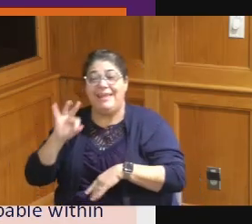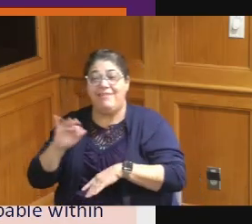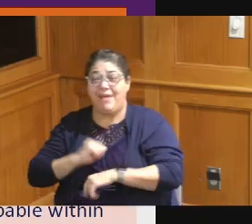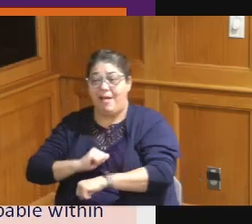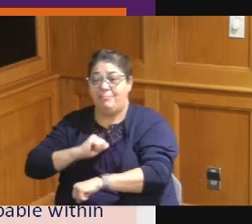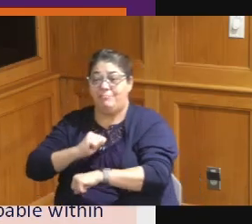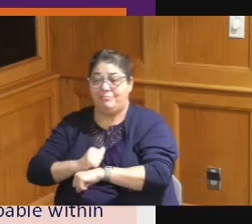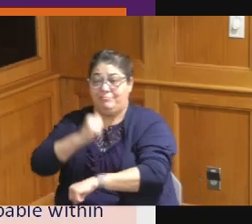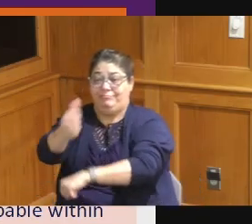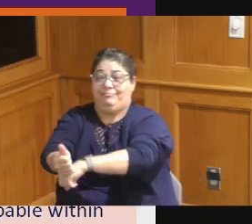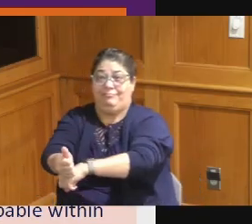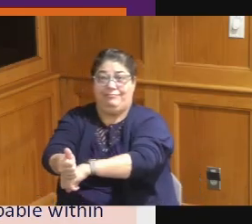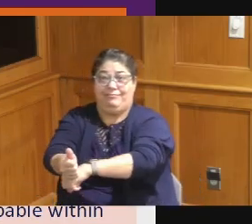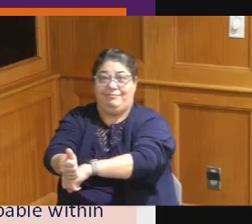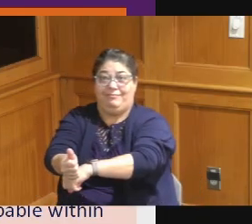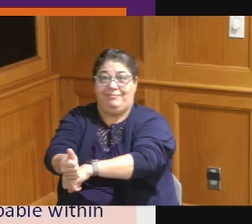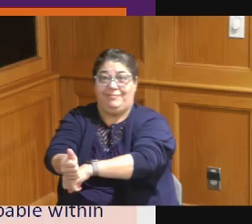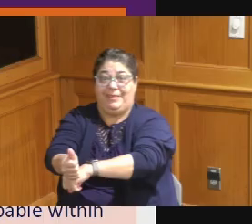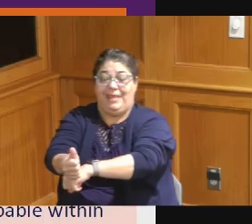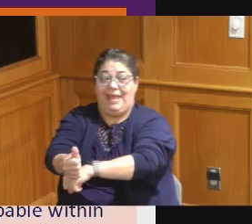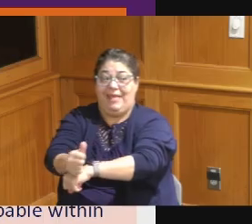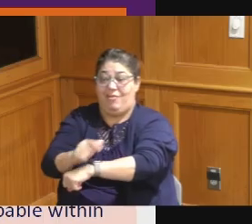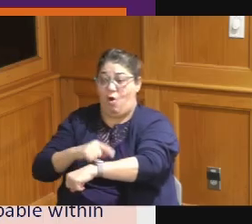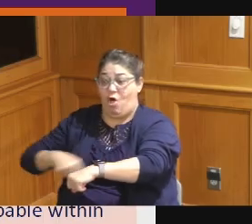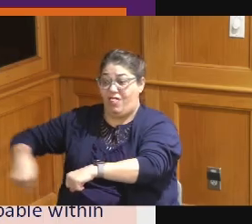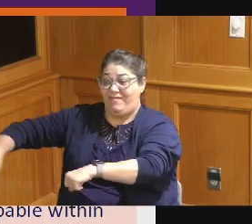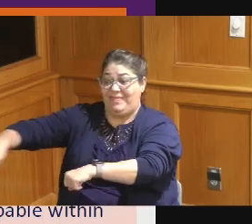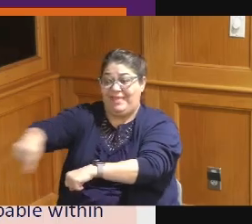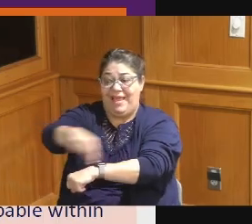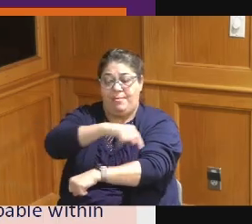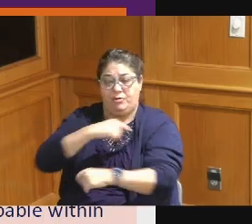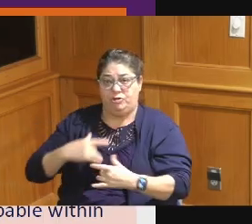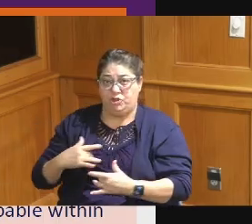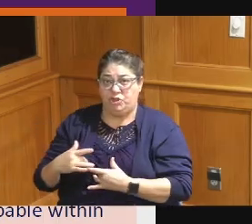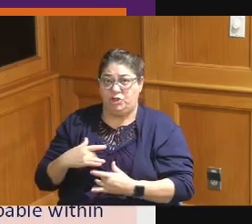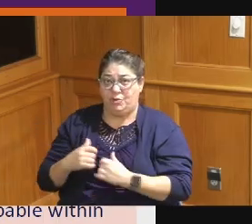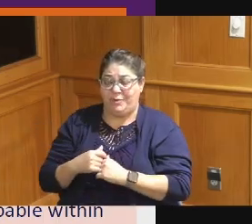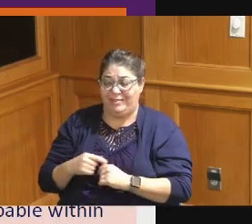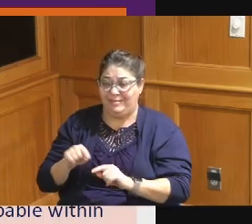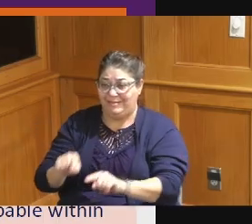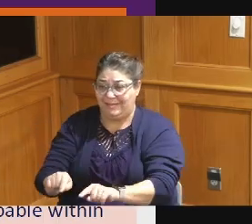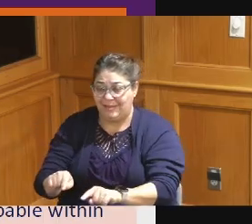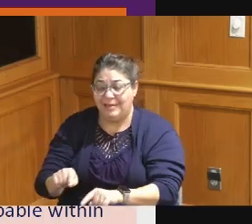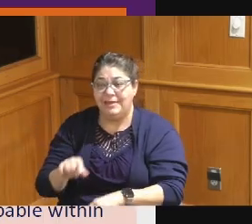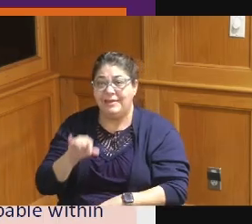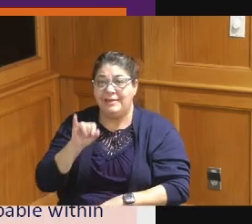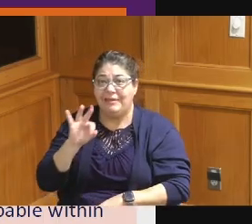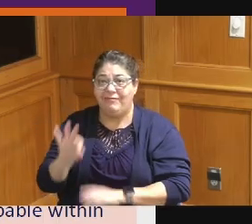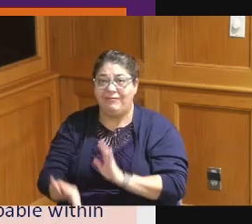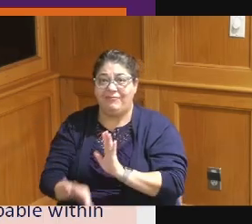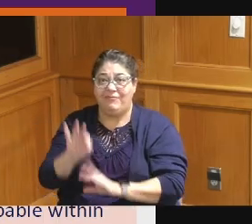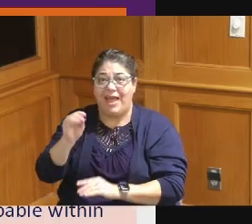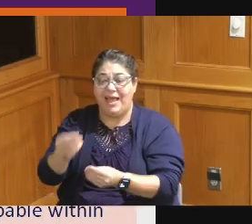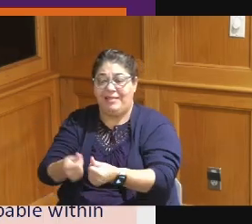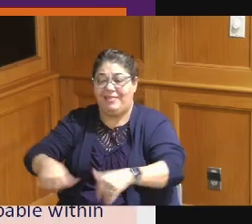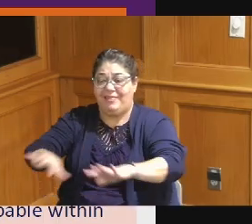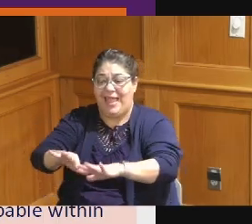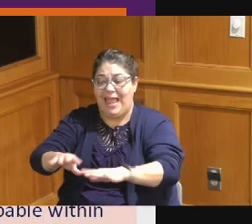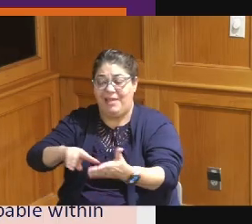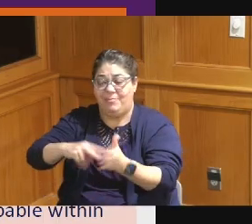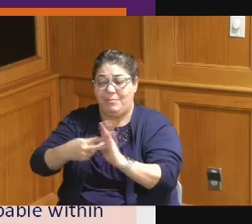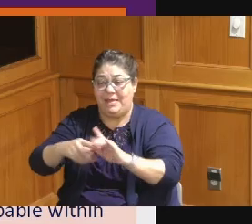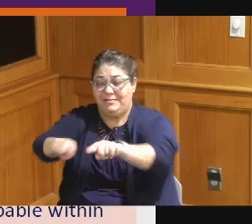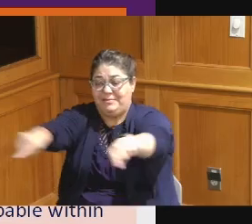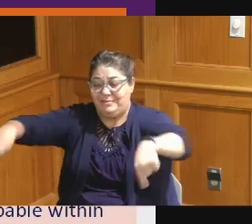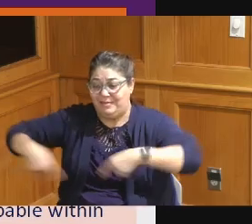And so it's not a guarantee that wherever you might find land will also be a community that's supportive of a project like